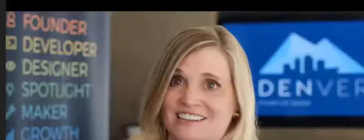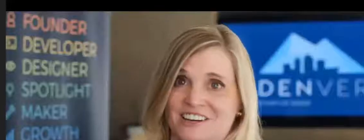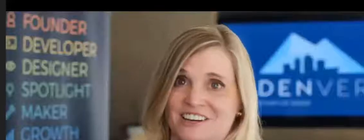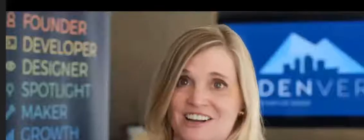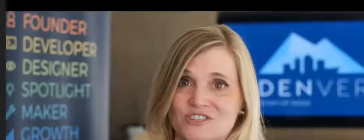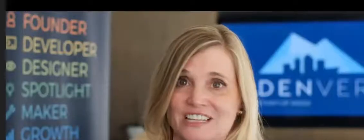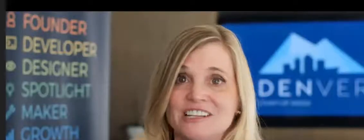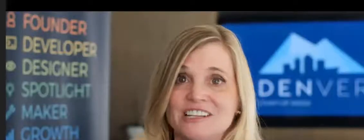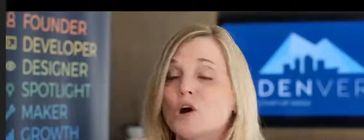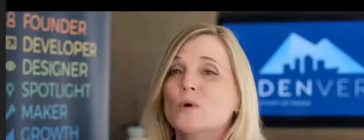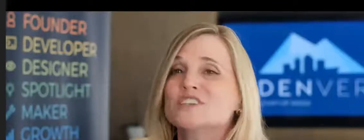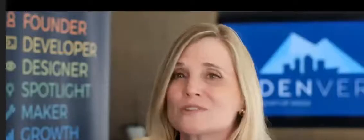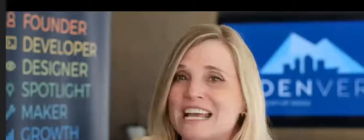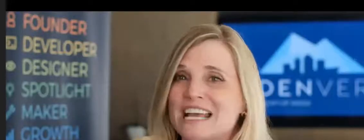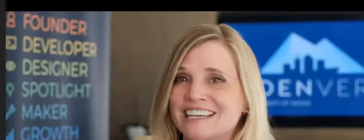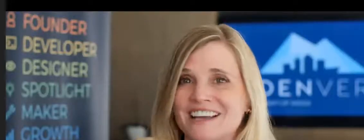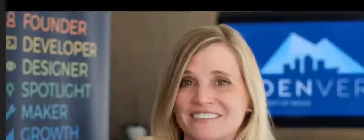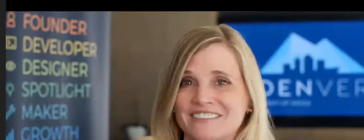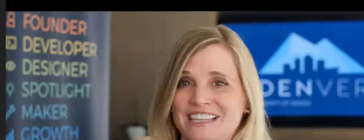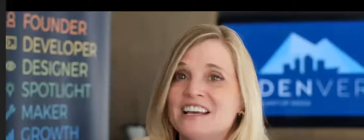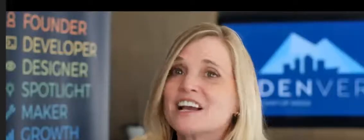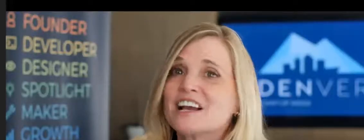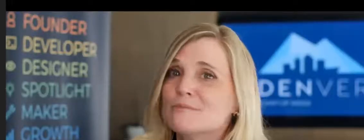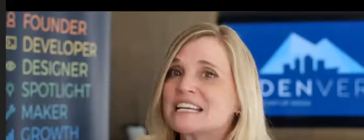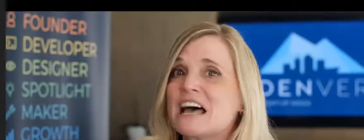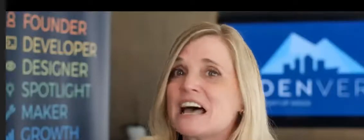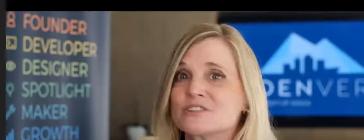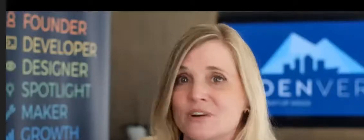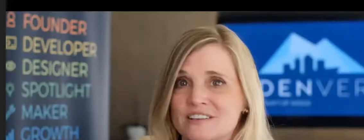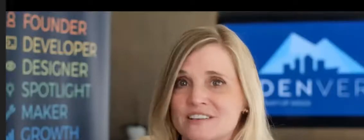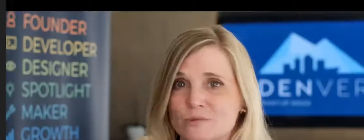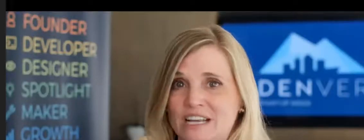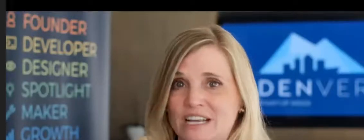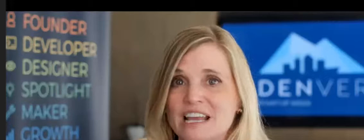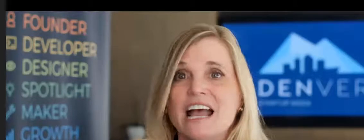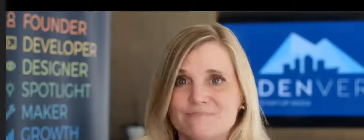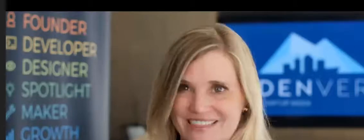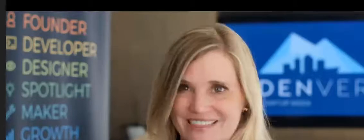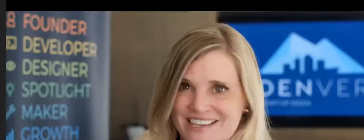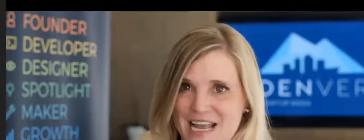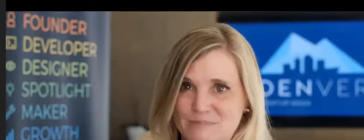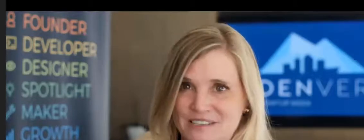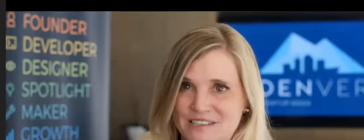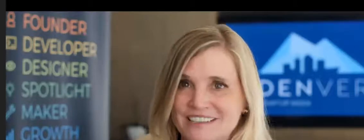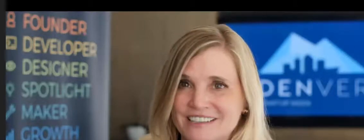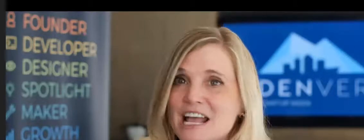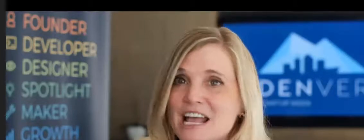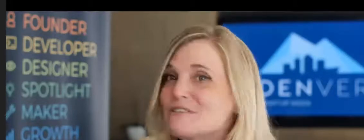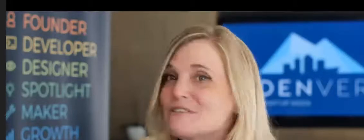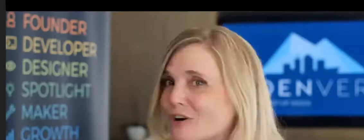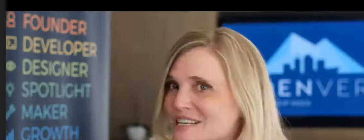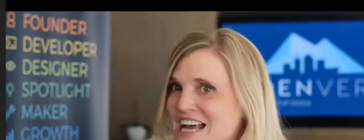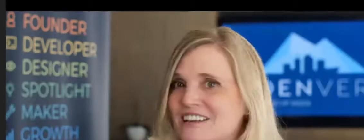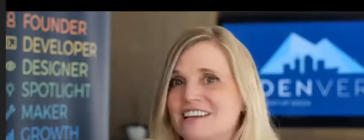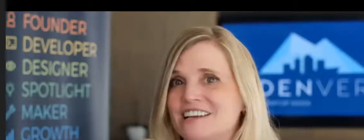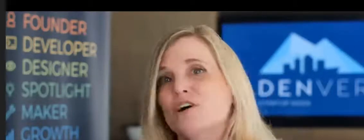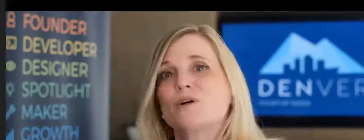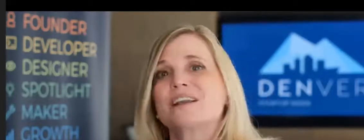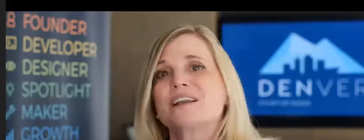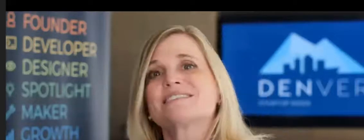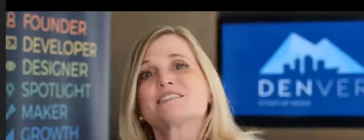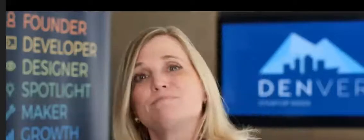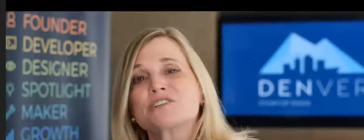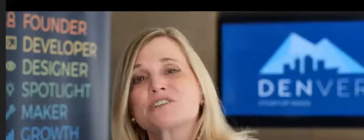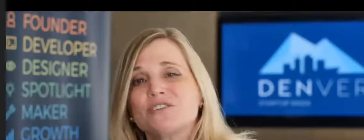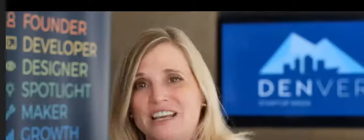our state and our country. We don't take it lightly. Come together during this week and make things happen. Before we dive in, we